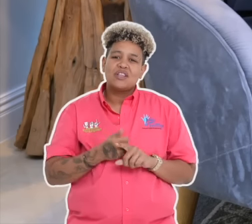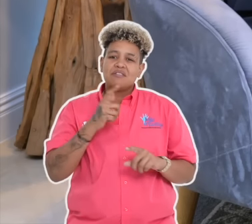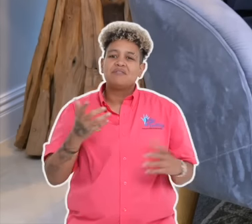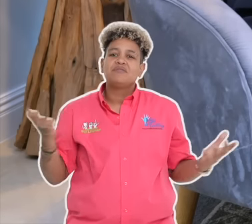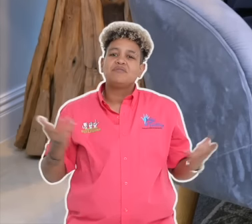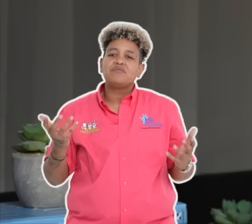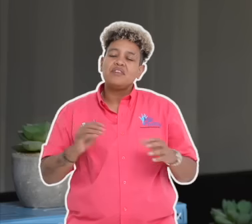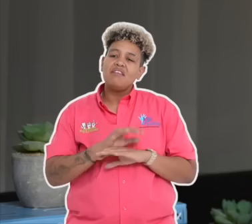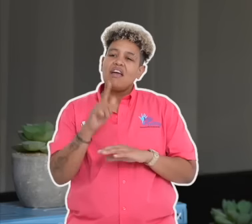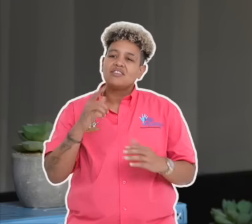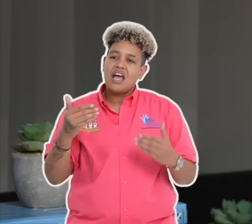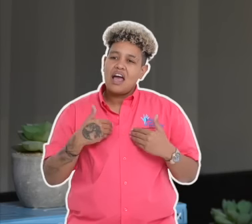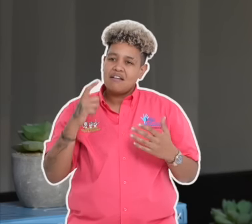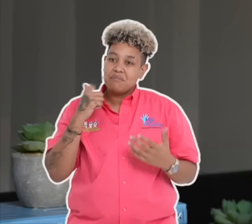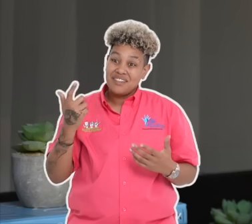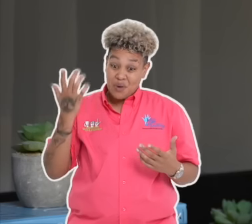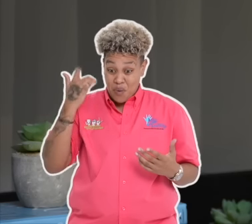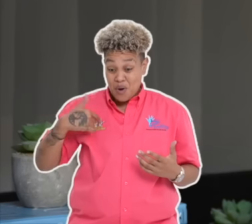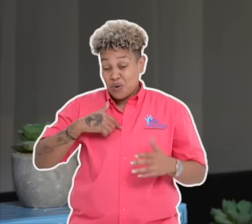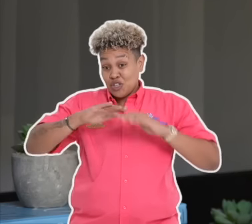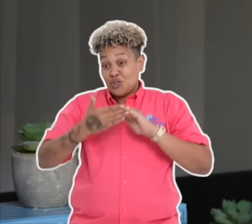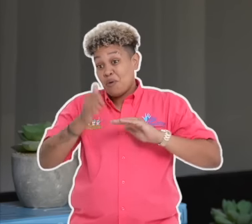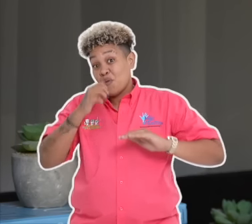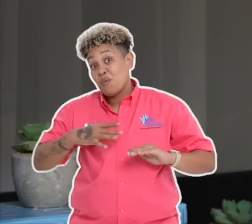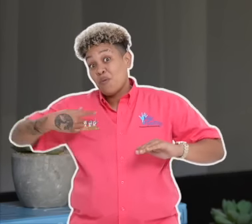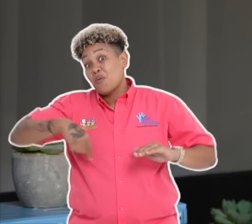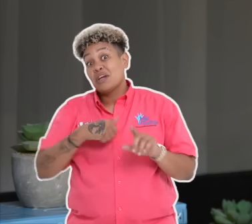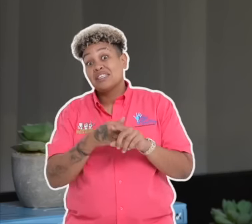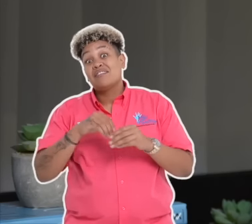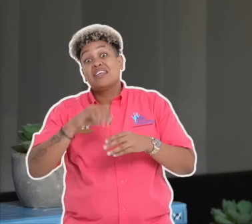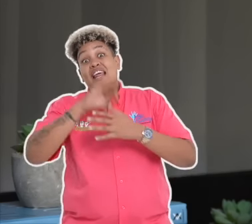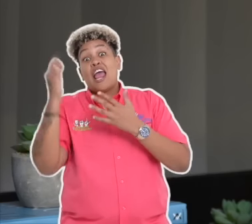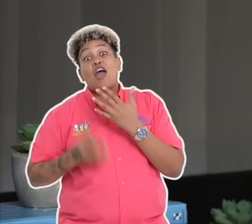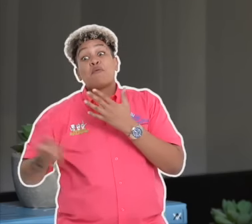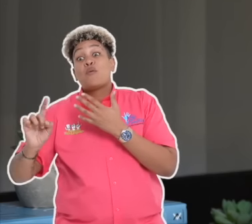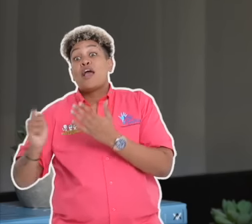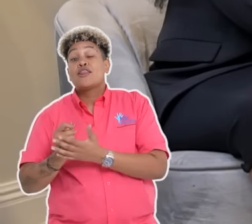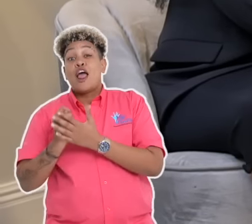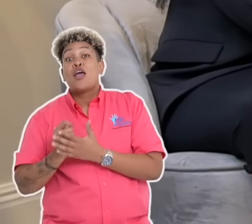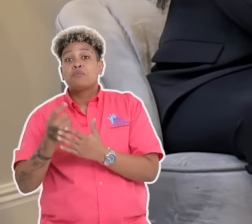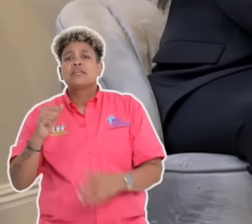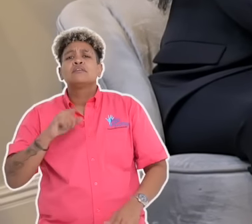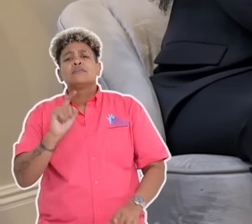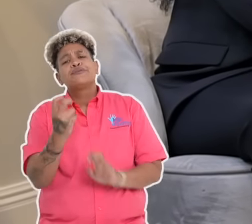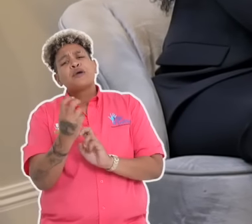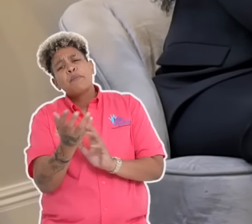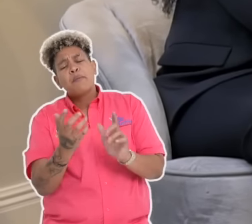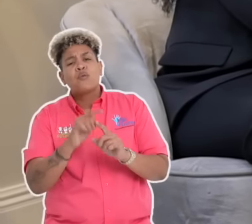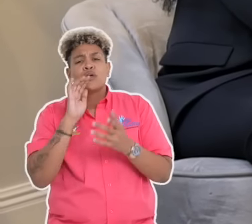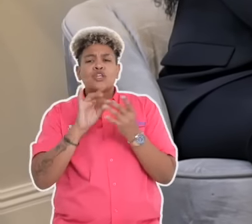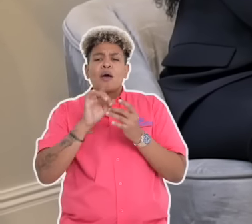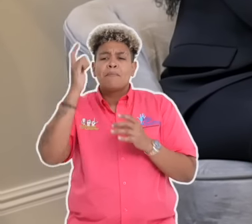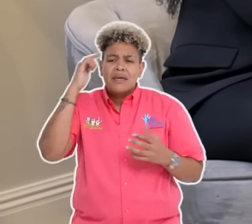story. What advice do you have re-therapy? Because we are Jamaican women. We are in the Caribbean where therapy, even though we